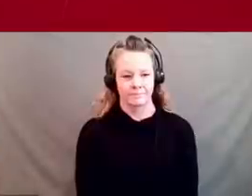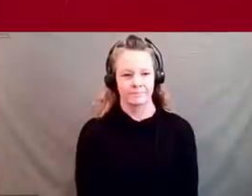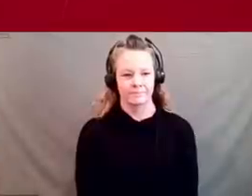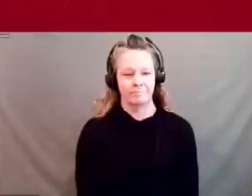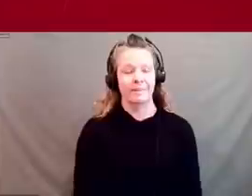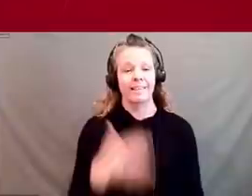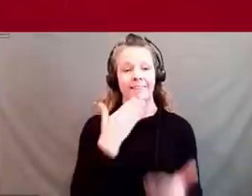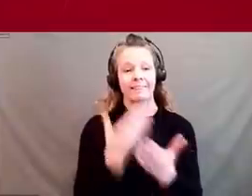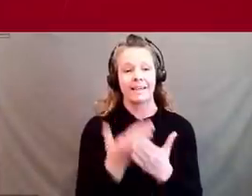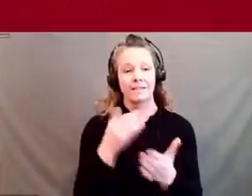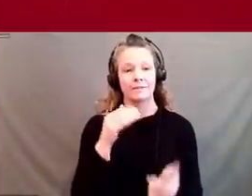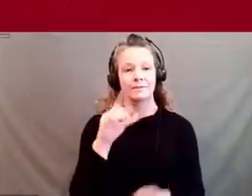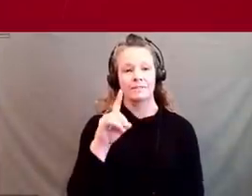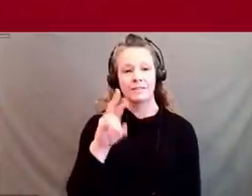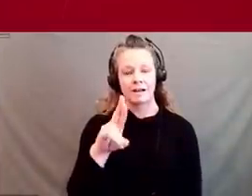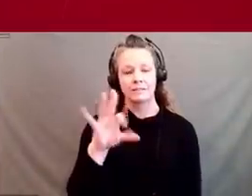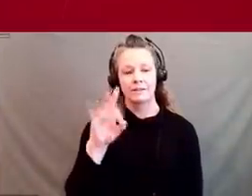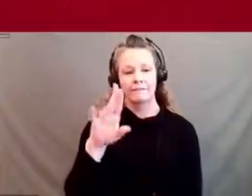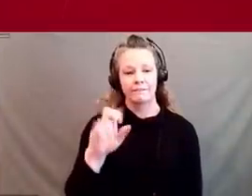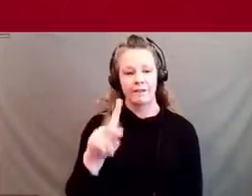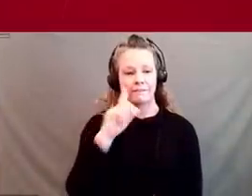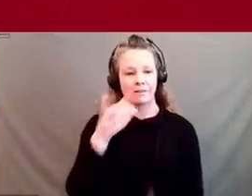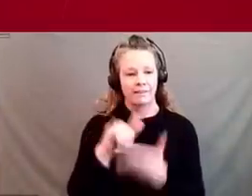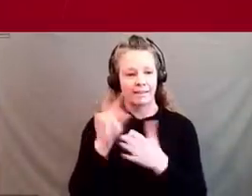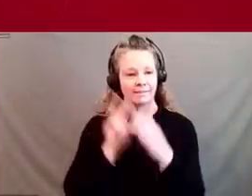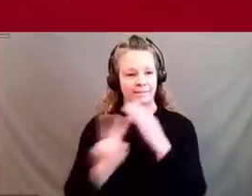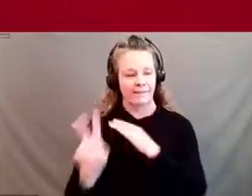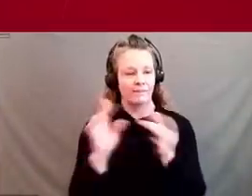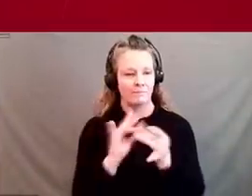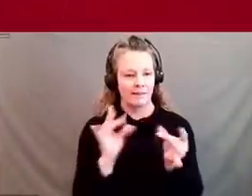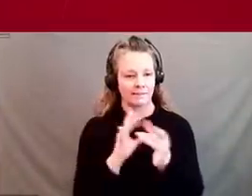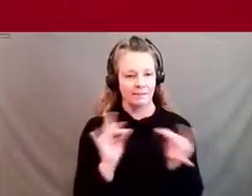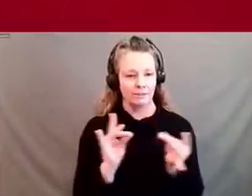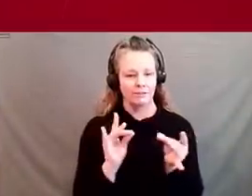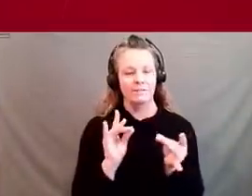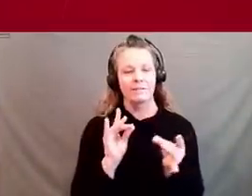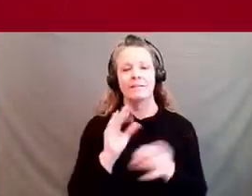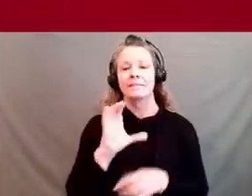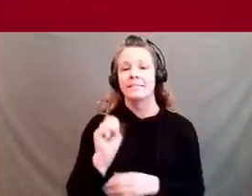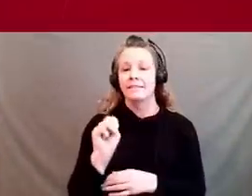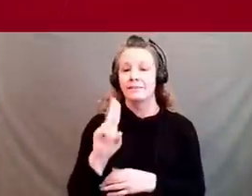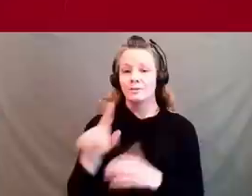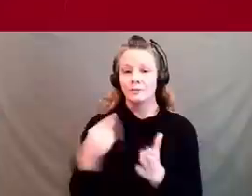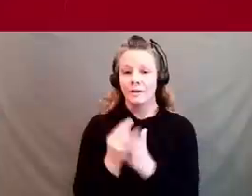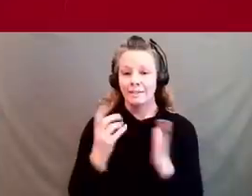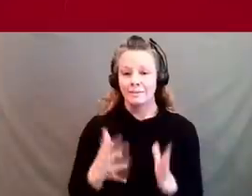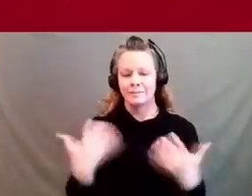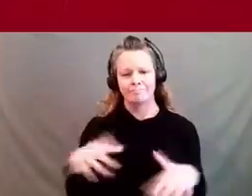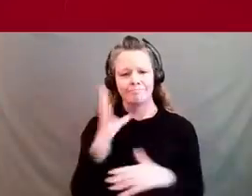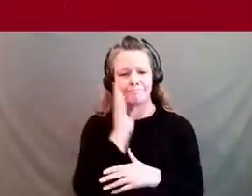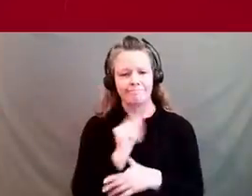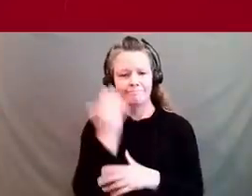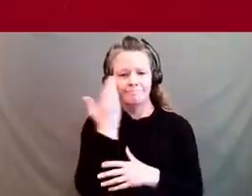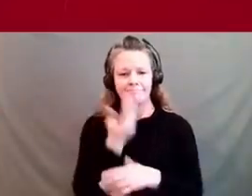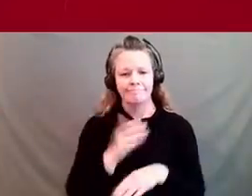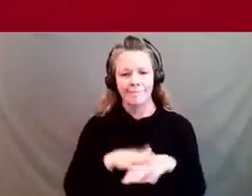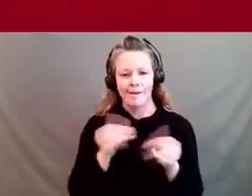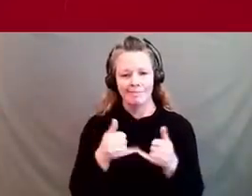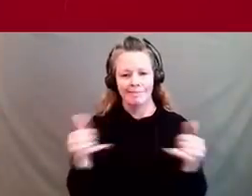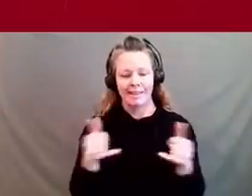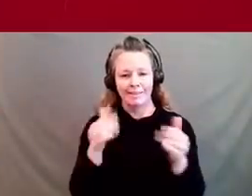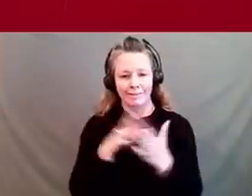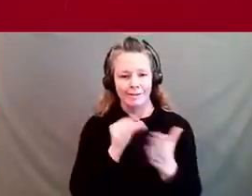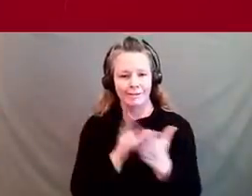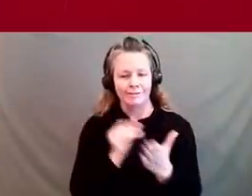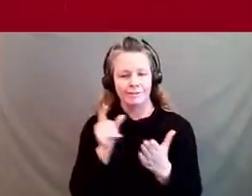message. CSU Global graduates, you are seasoned online learners. You chose to take a non-traditional path.